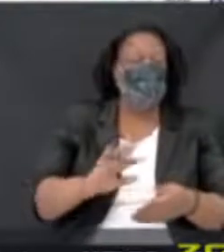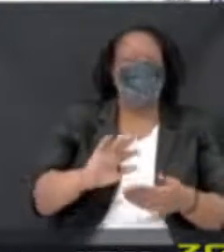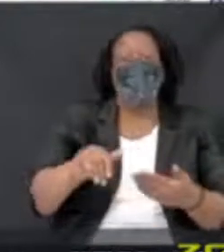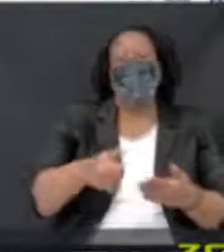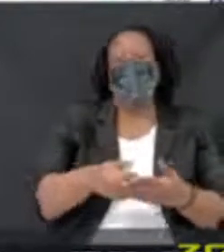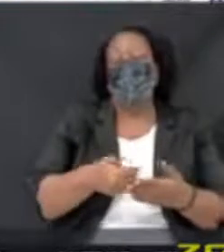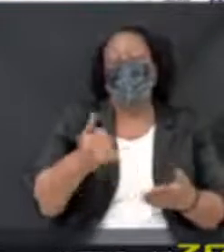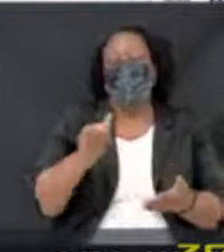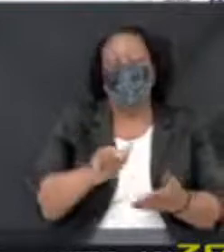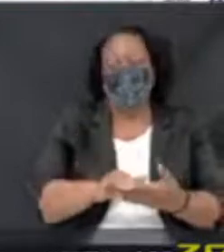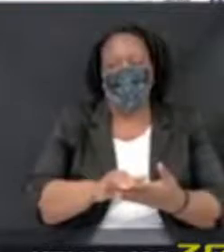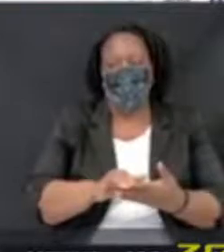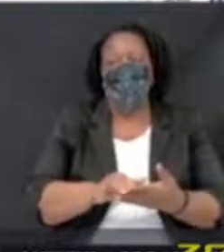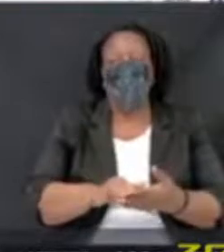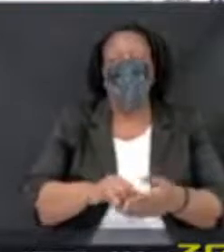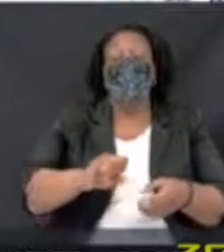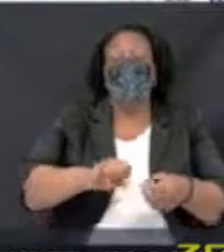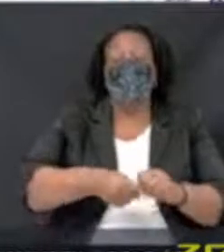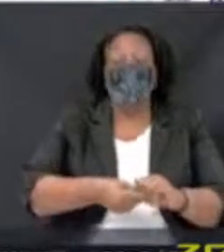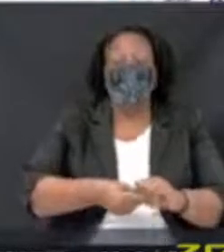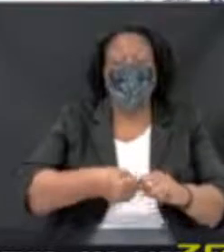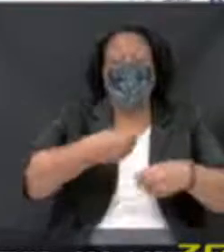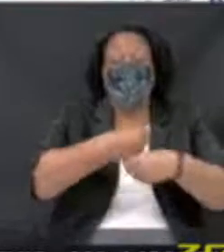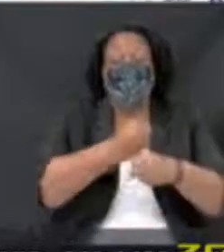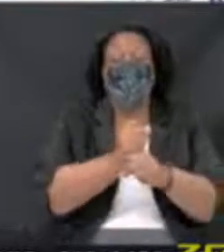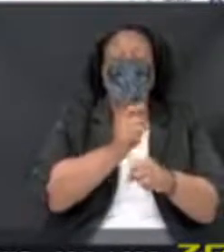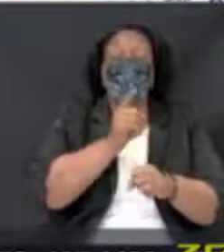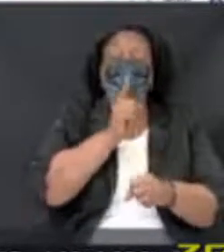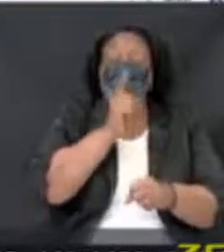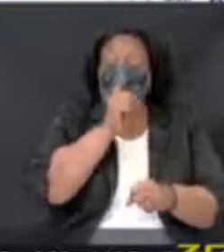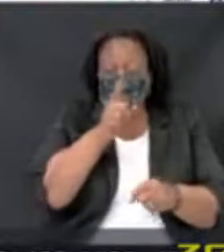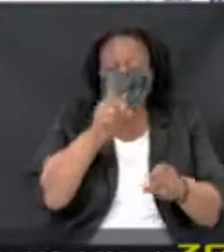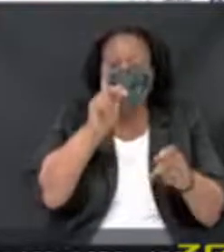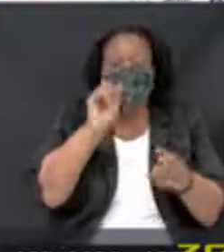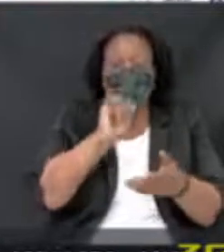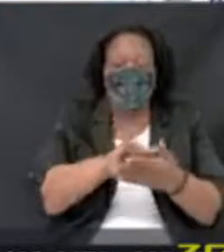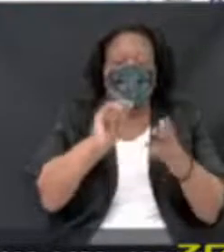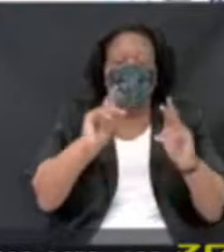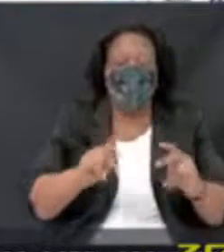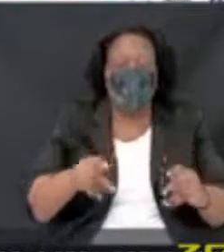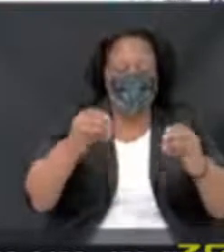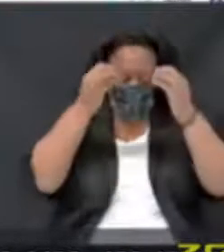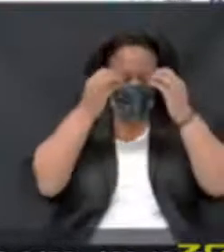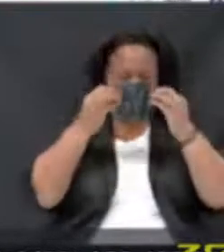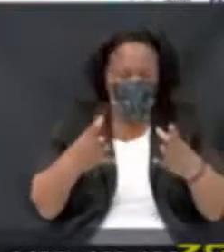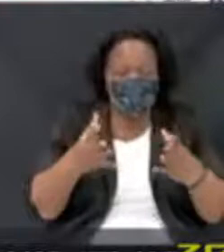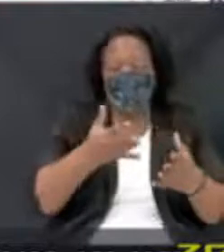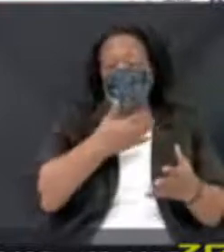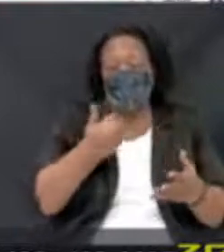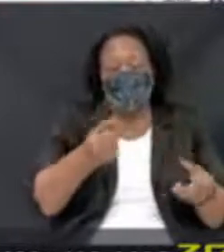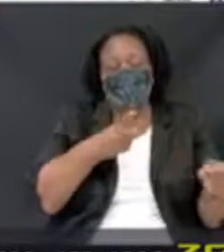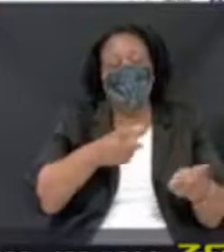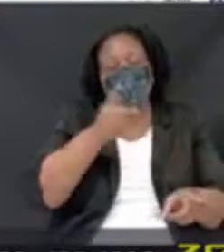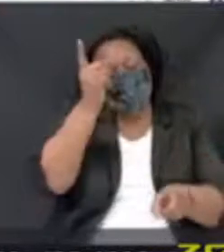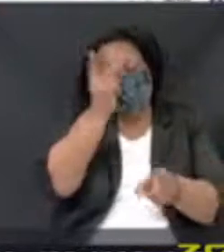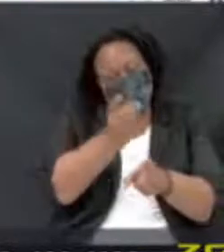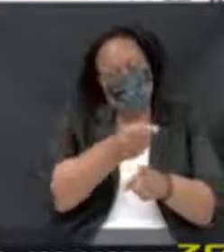or facilities for the purpose of ensuring the conformity with the provision of this Act and